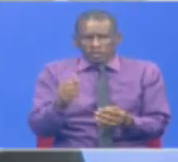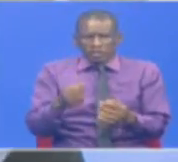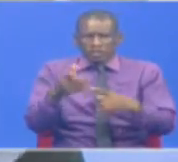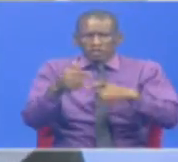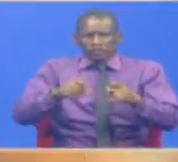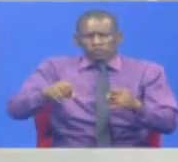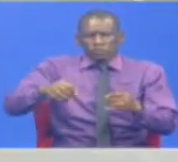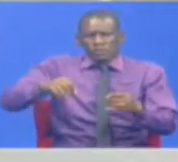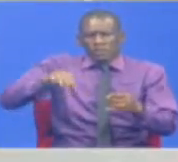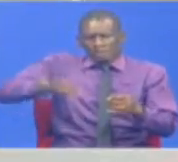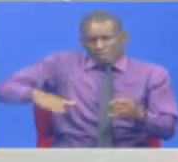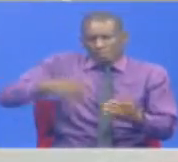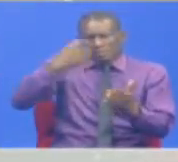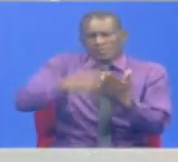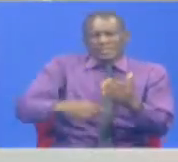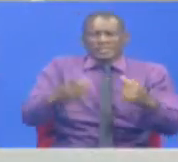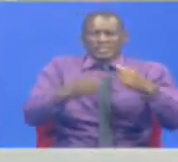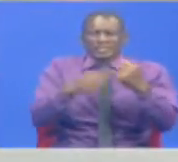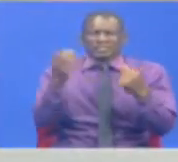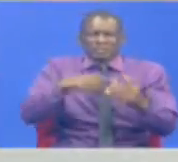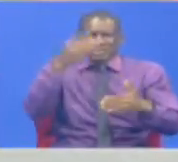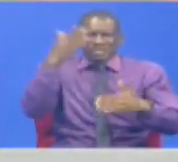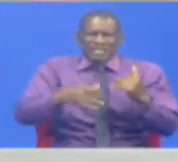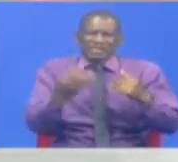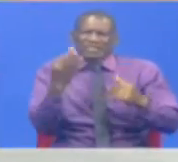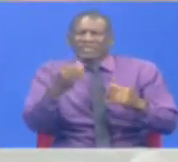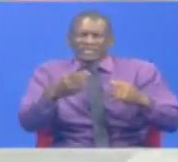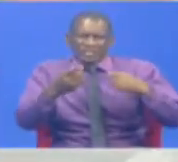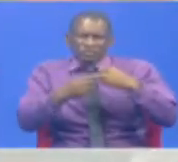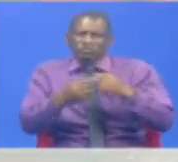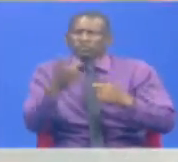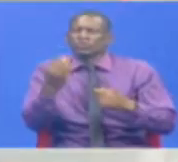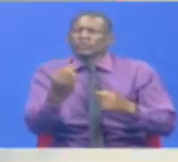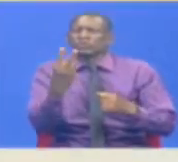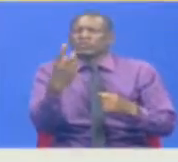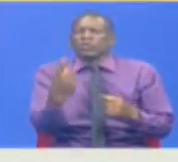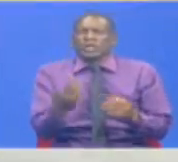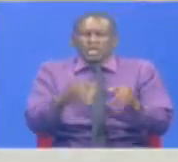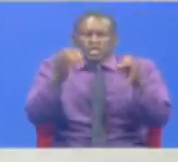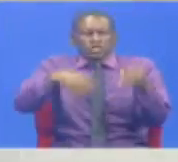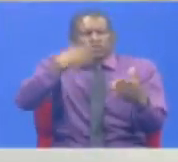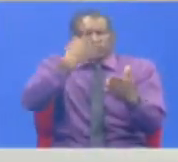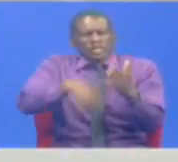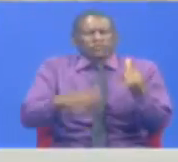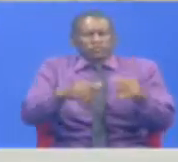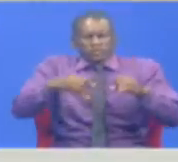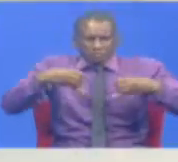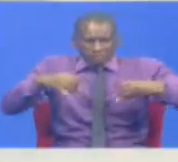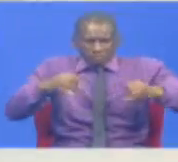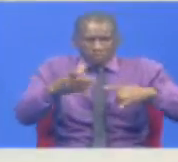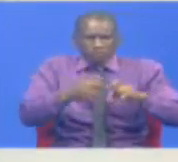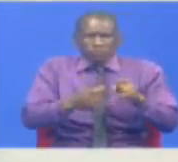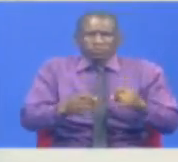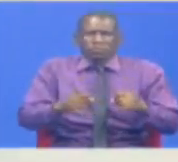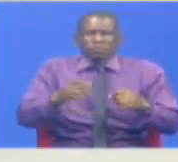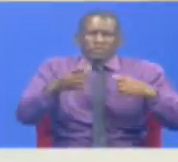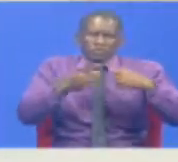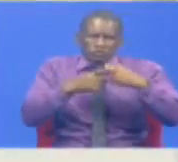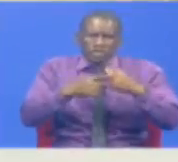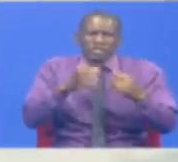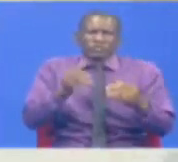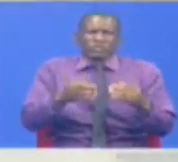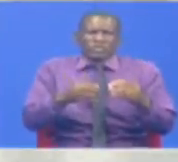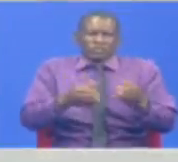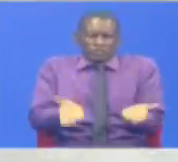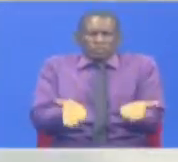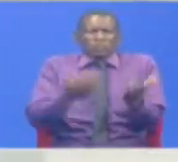tax in the 6 months ending 30th June 2021. The new tax, which takes effect on January 1st, 2021, seeks to widen the tax base